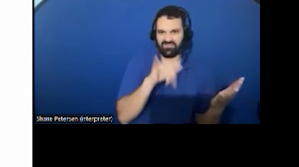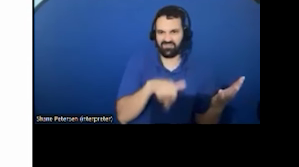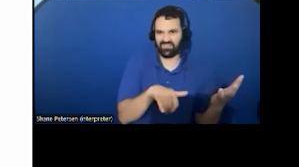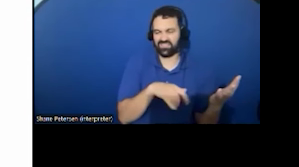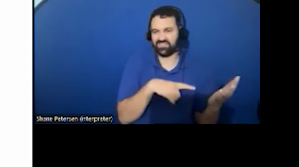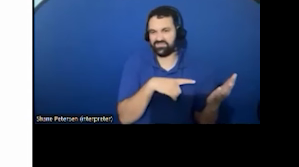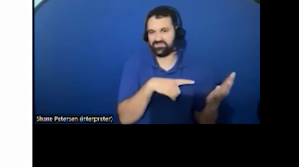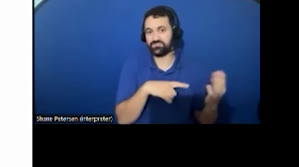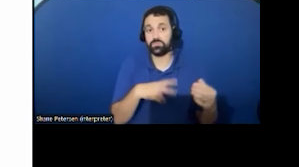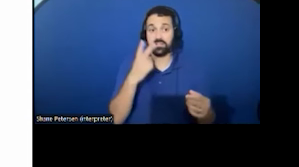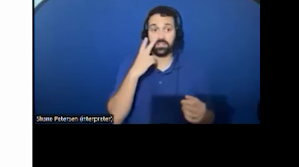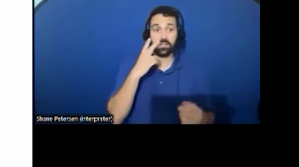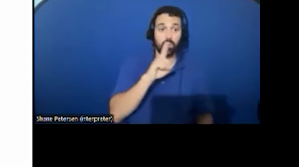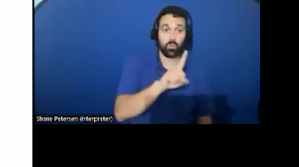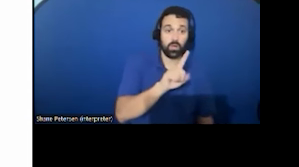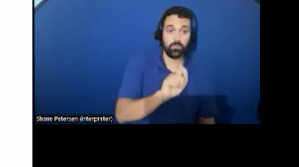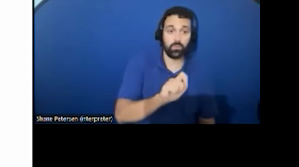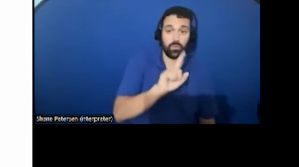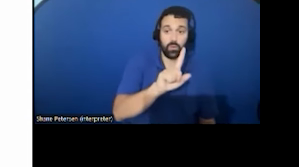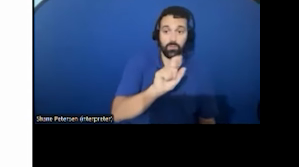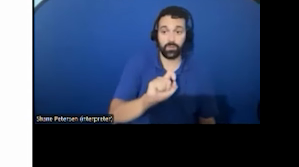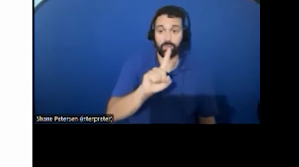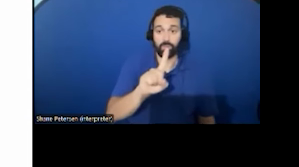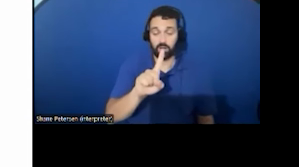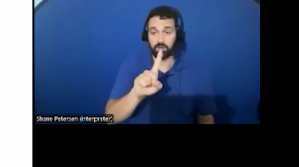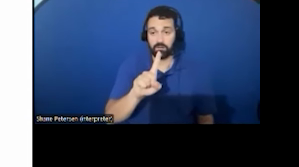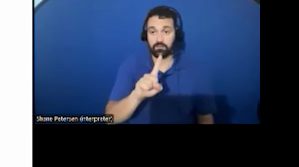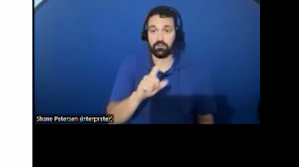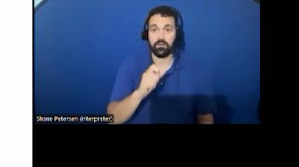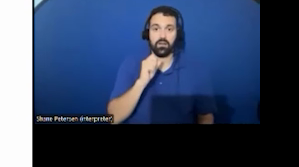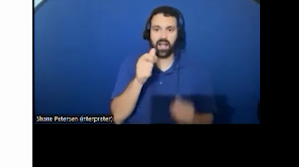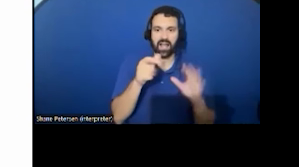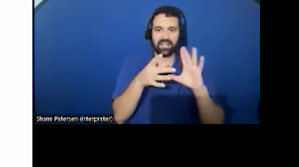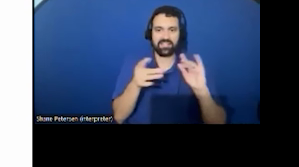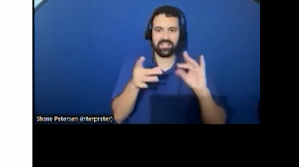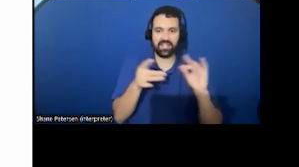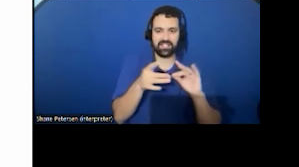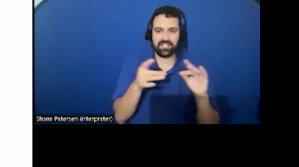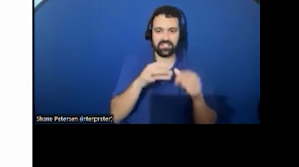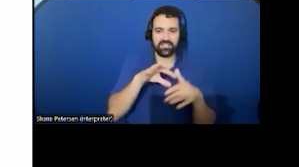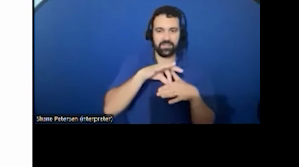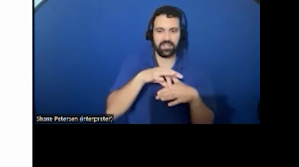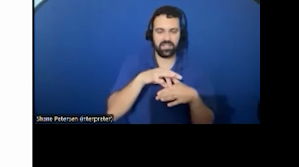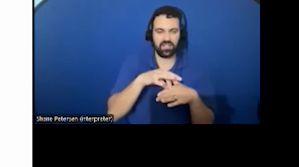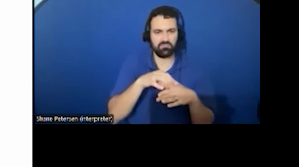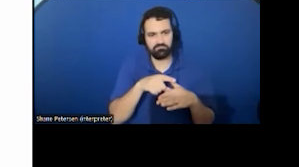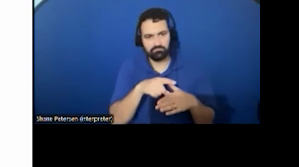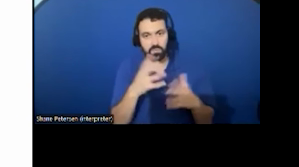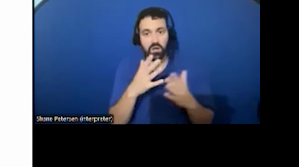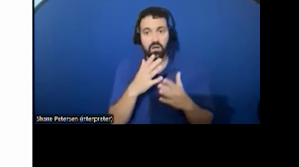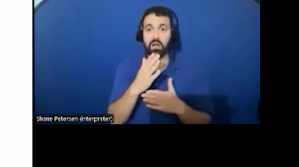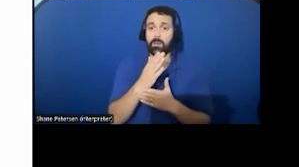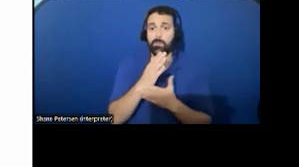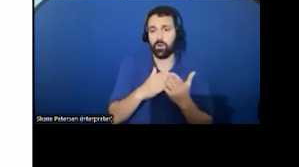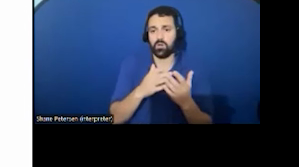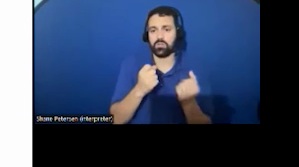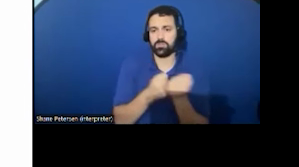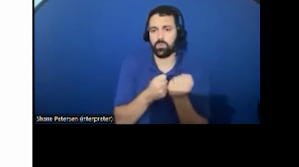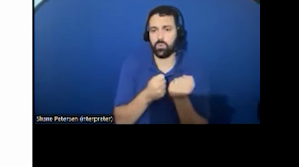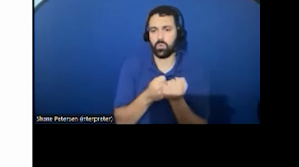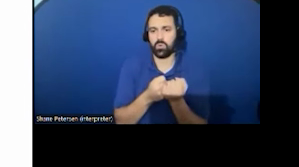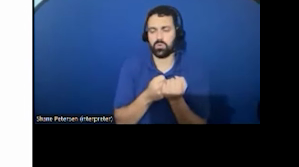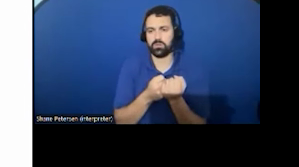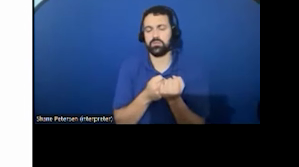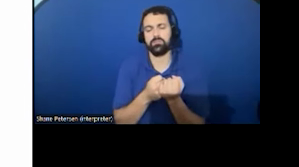that 1.1.1 non-text content, your alternate text, is only partially supported. And in